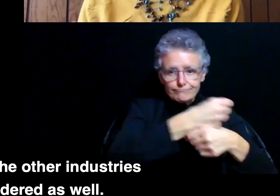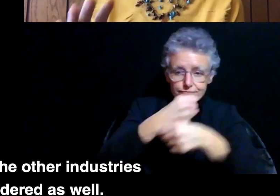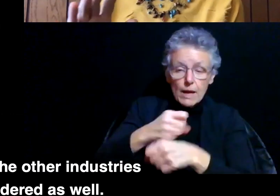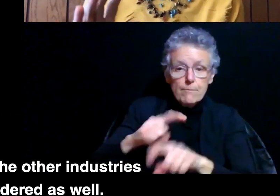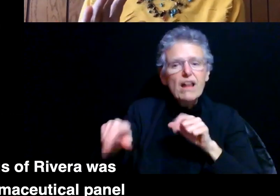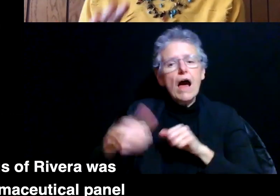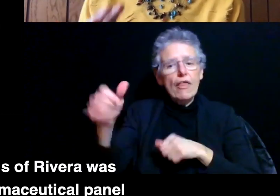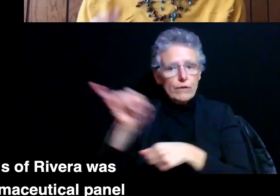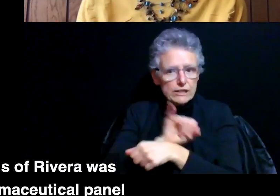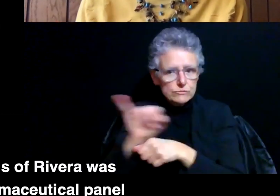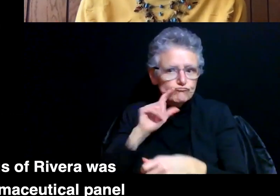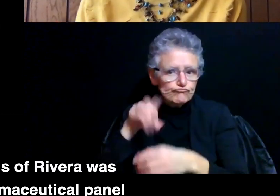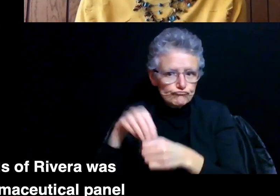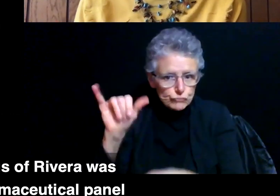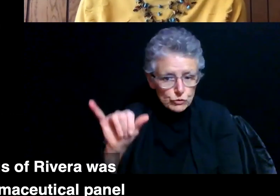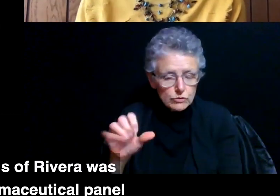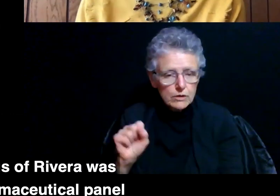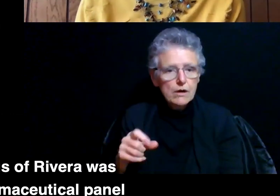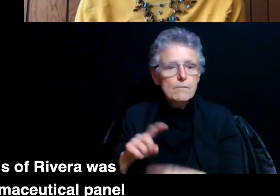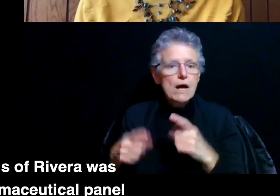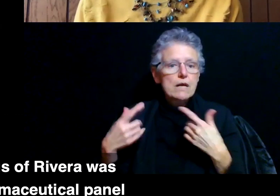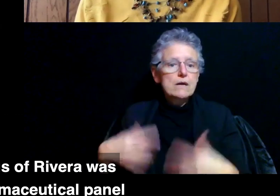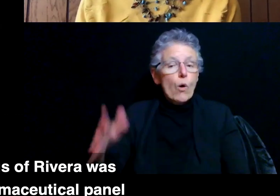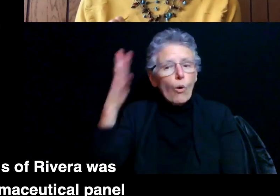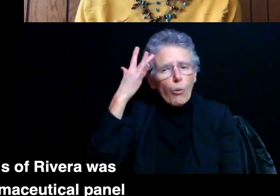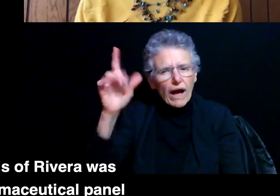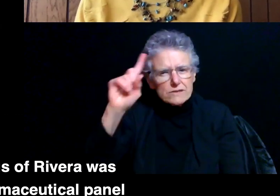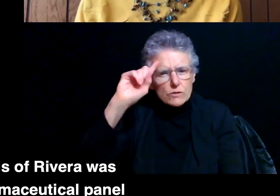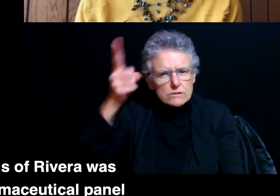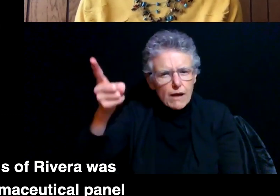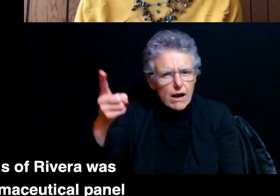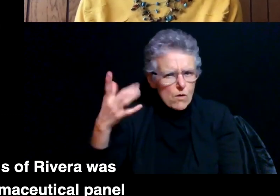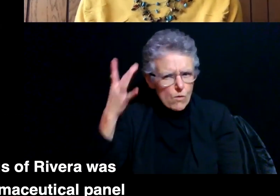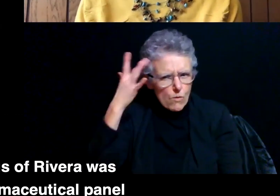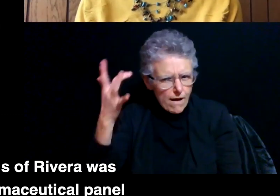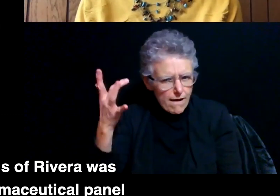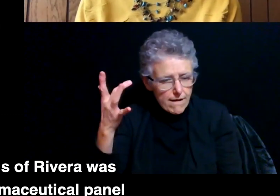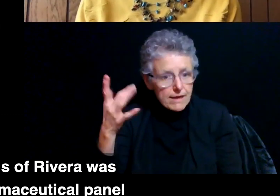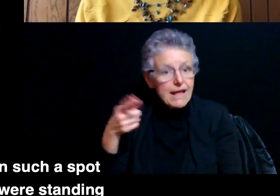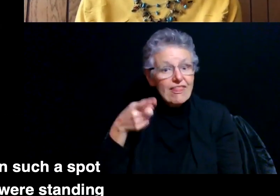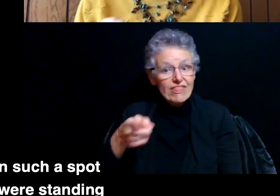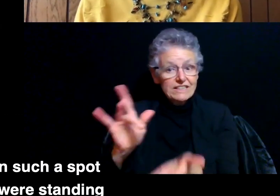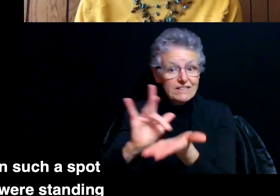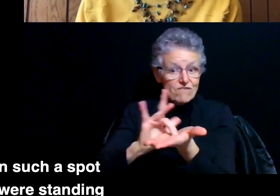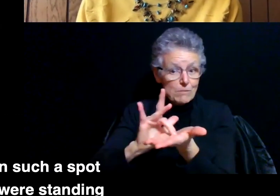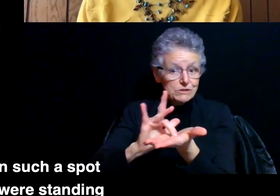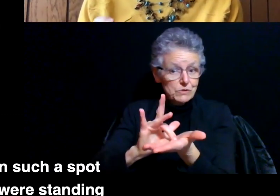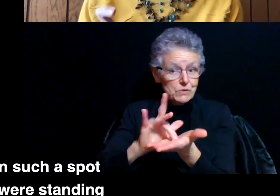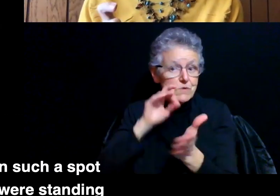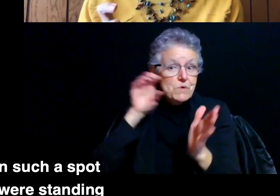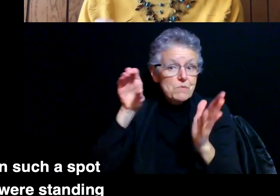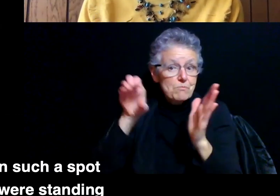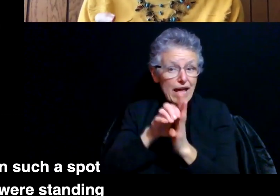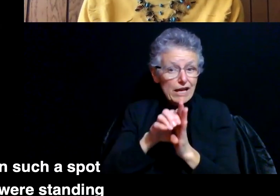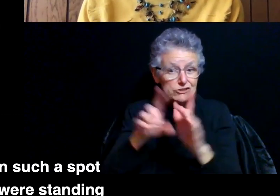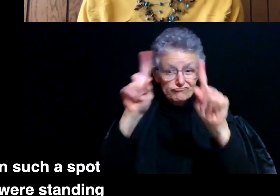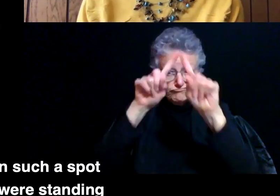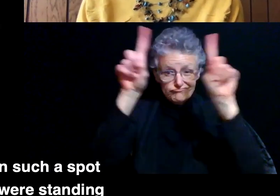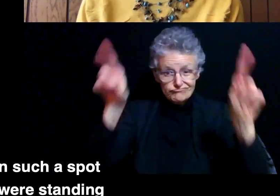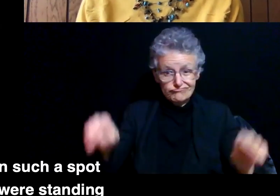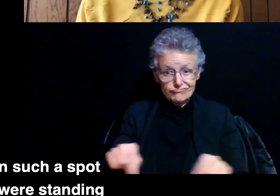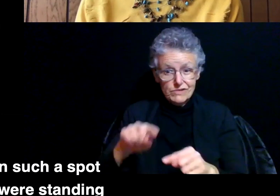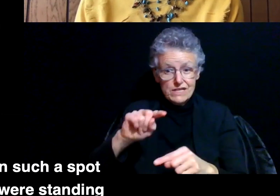as well. So the genius of Rivera was that this pharmaceutical panel is placed in such a